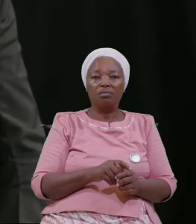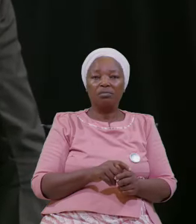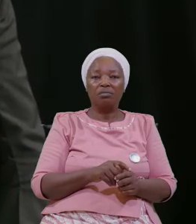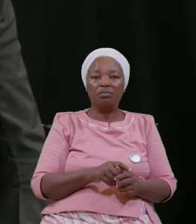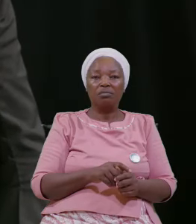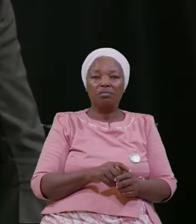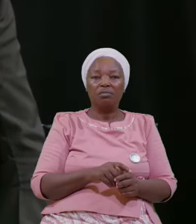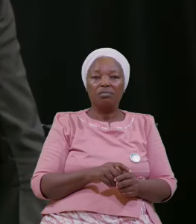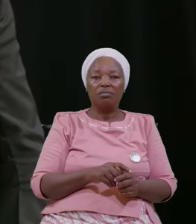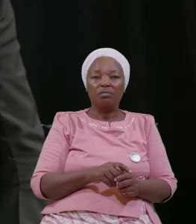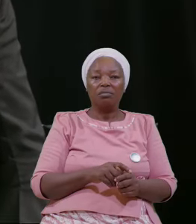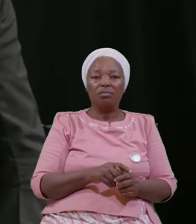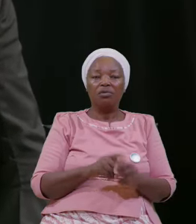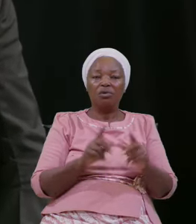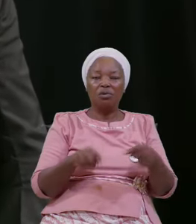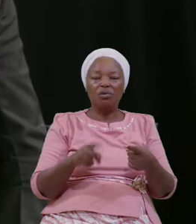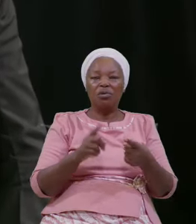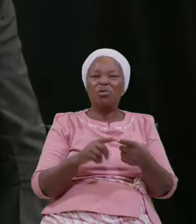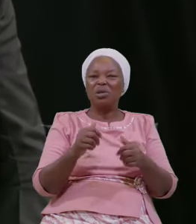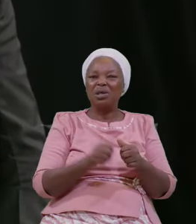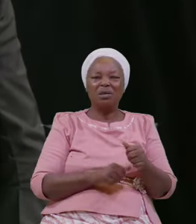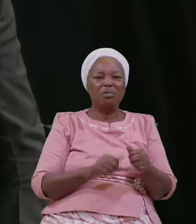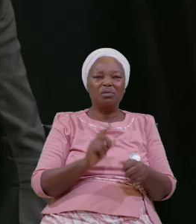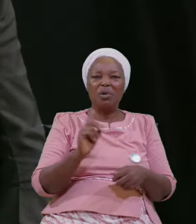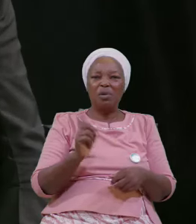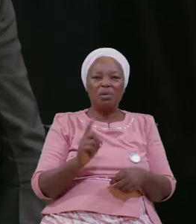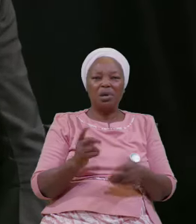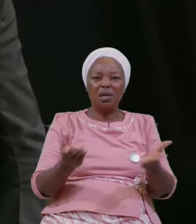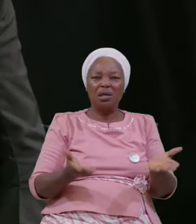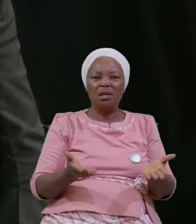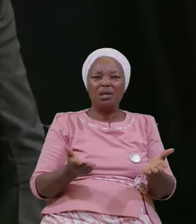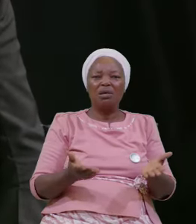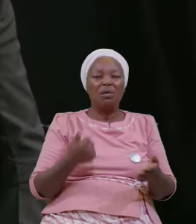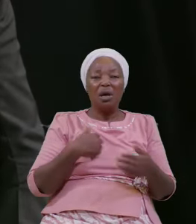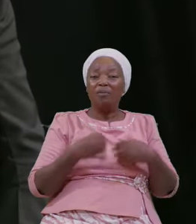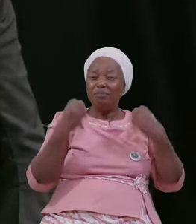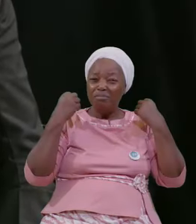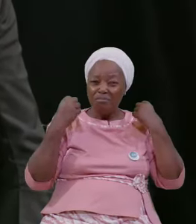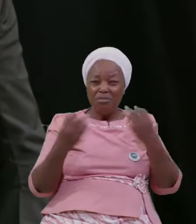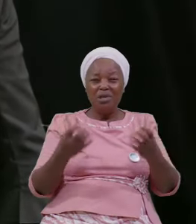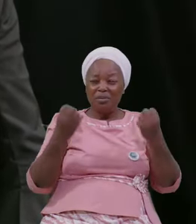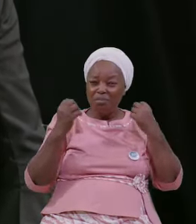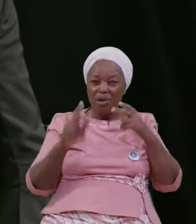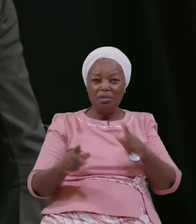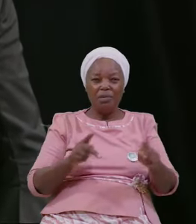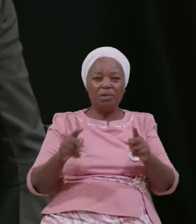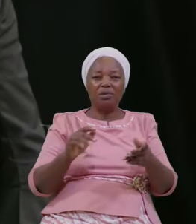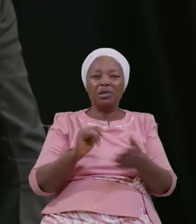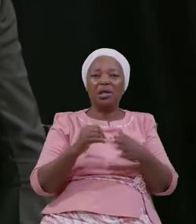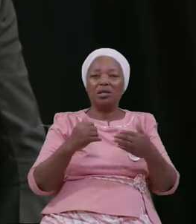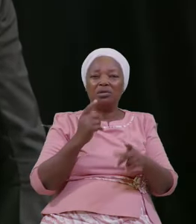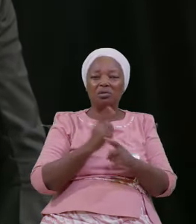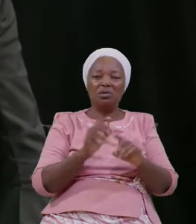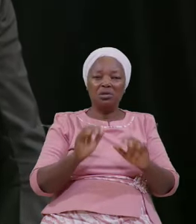Spread to the back, even to the second field. There are multitude of people over there that